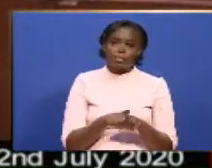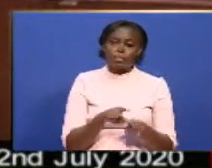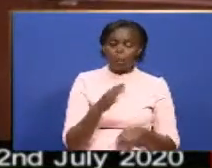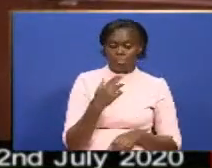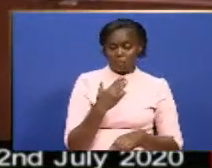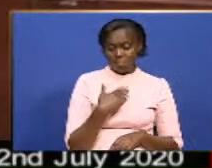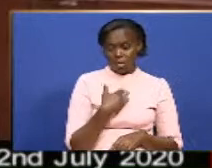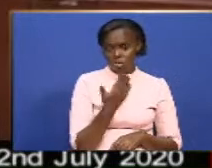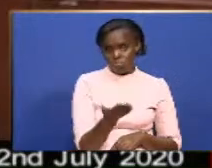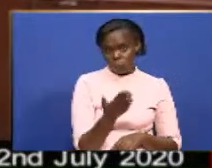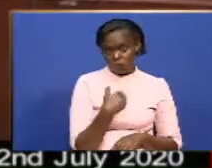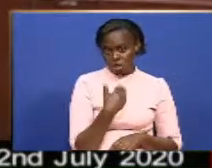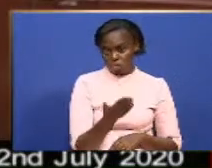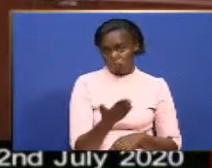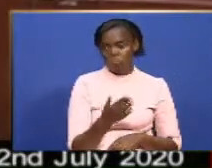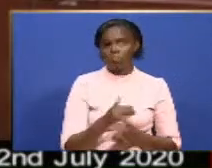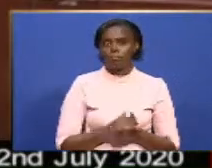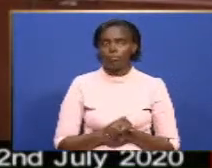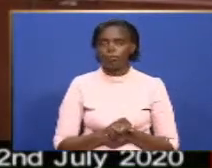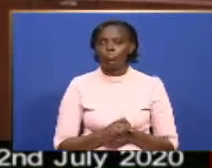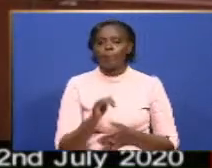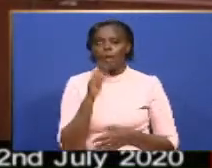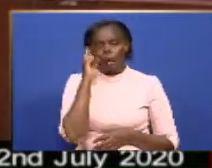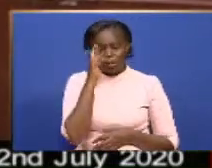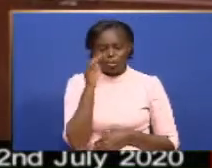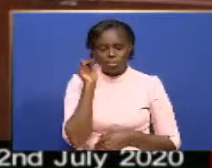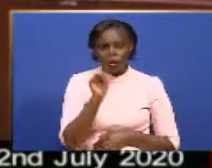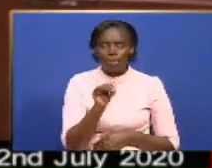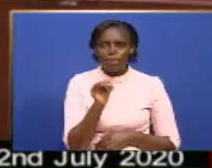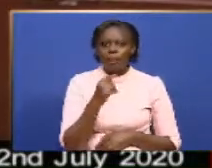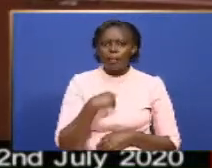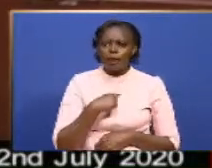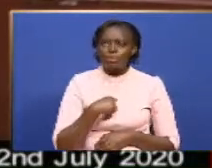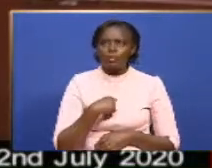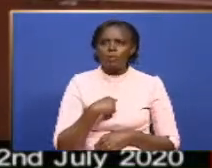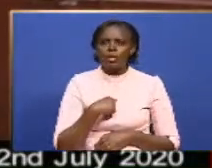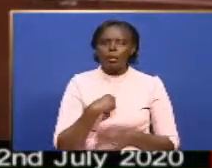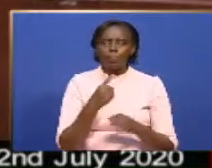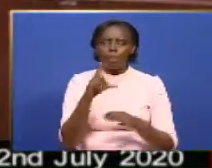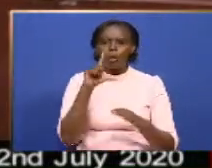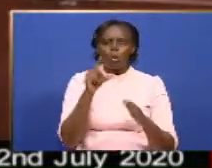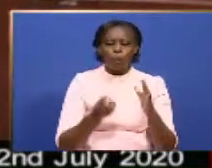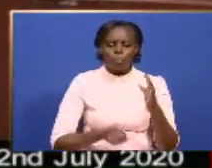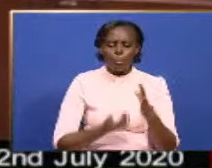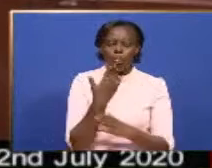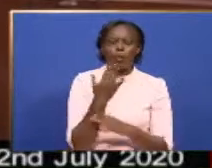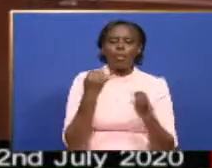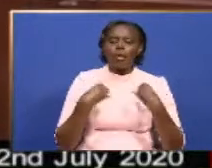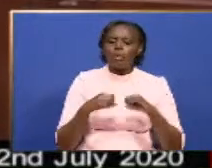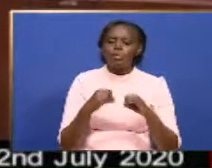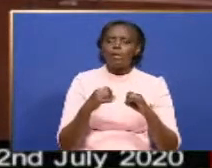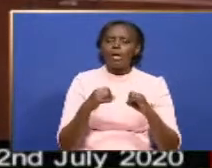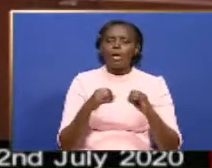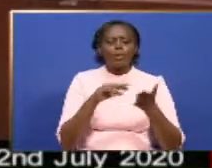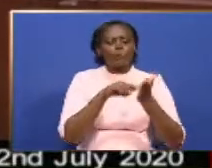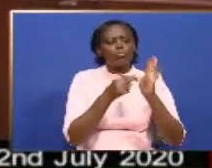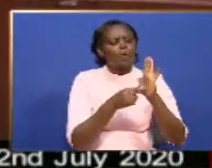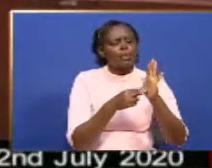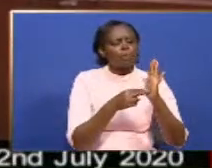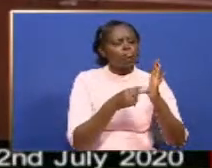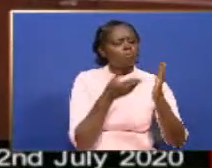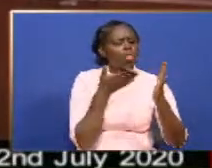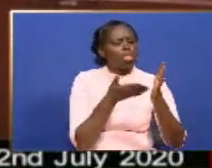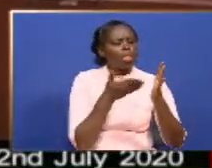me. And it is for that reason, when we have this piece of legislation trying to define and protect